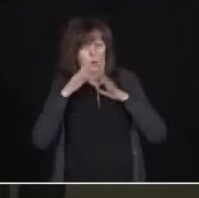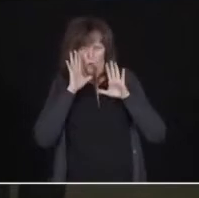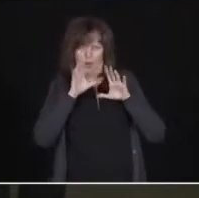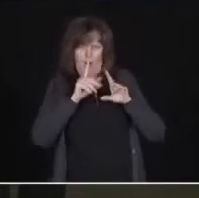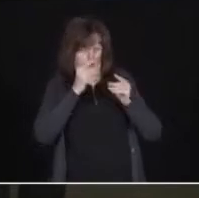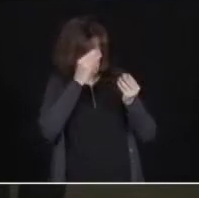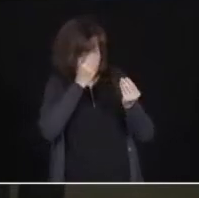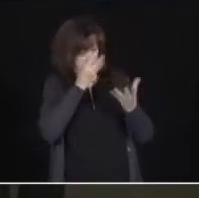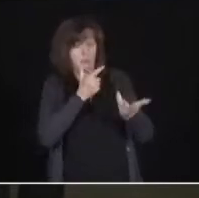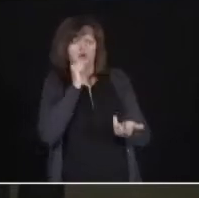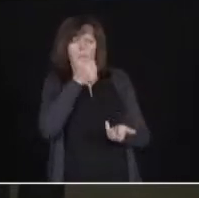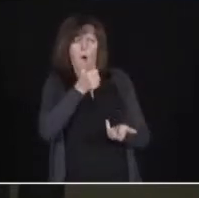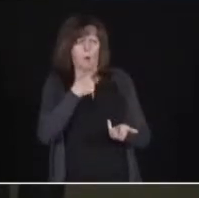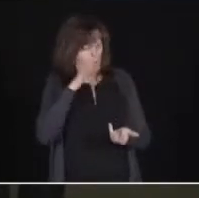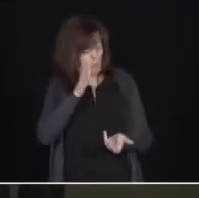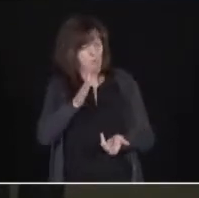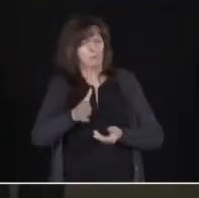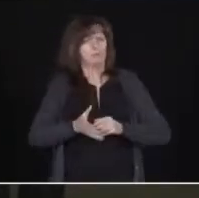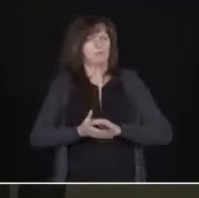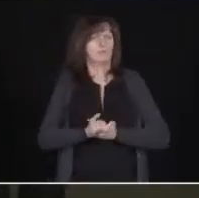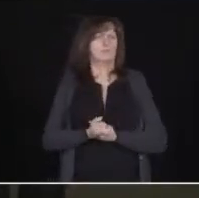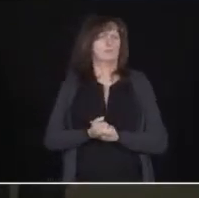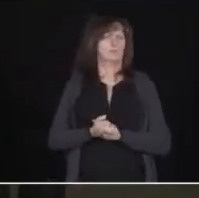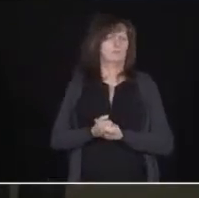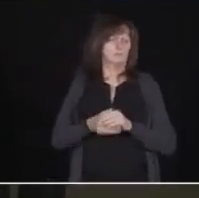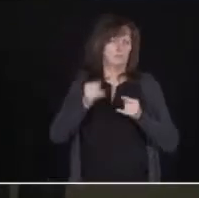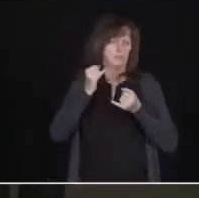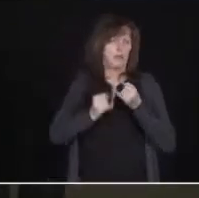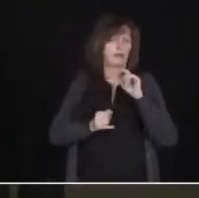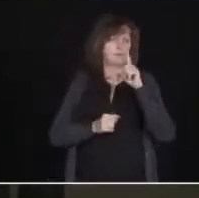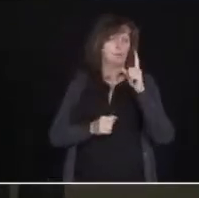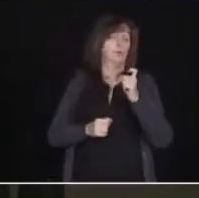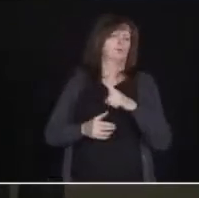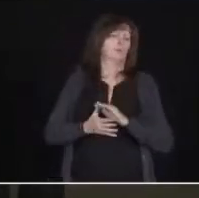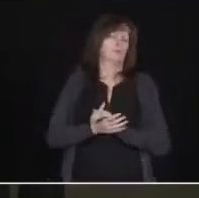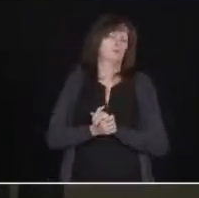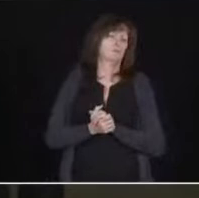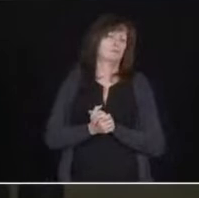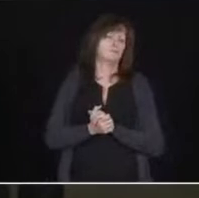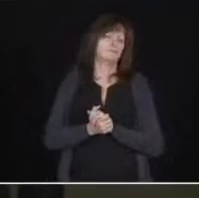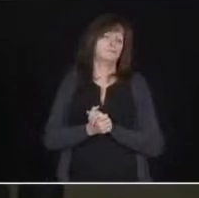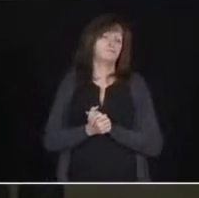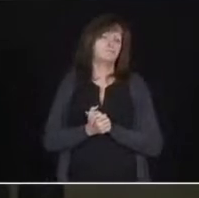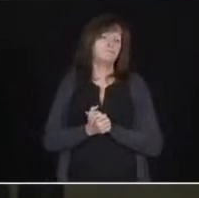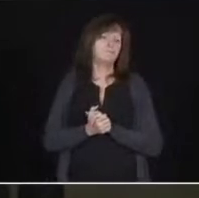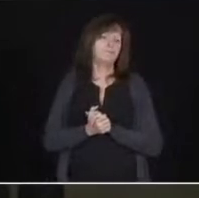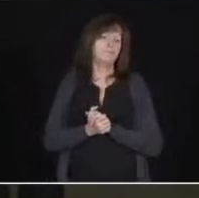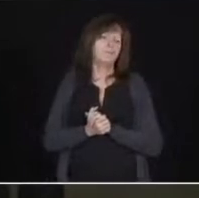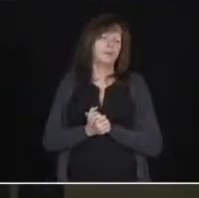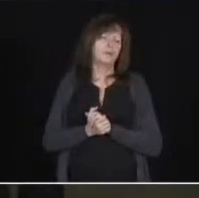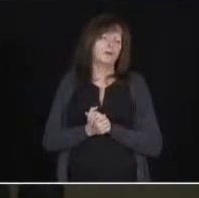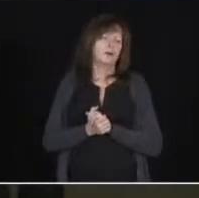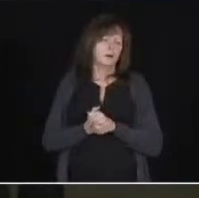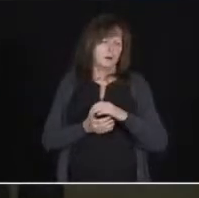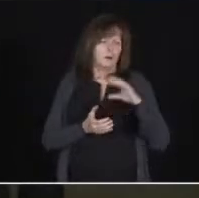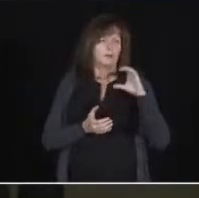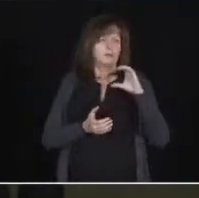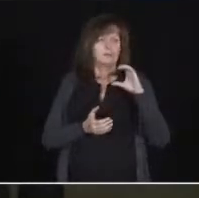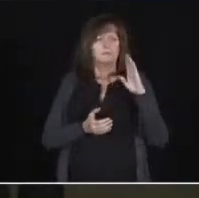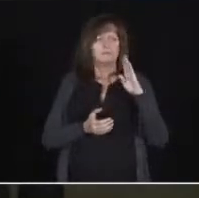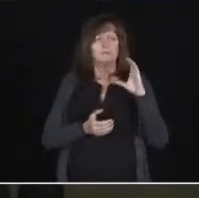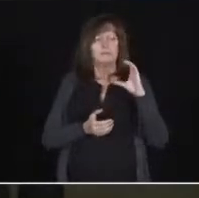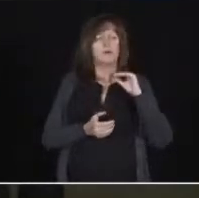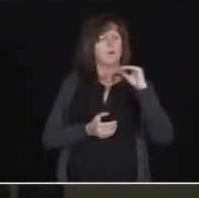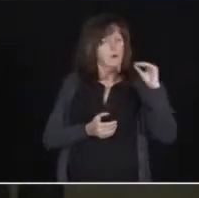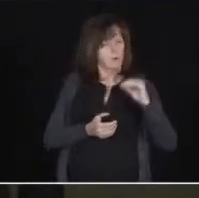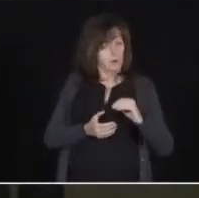question. Last question. Joanne Chanello at CBC Ottawa. Please go ahead. Hi, how you doing? Hello,